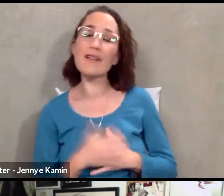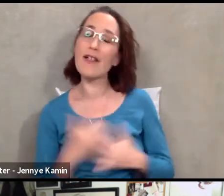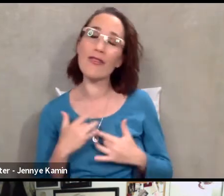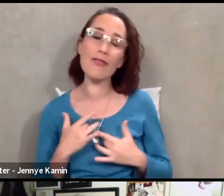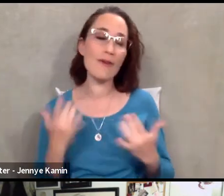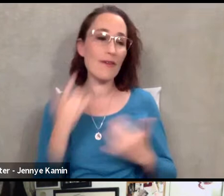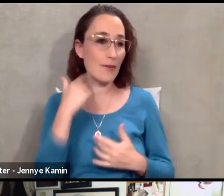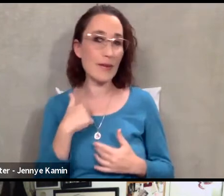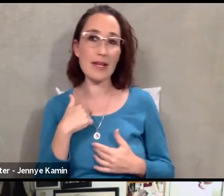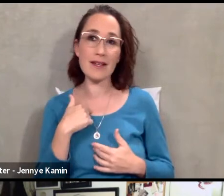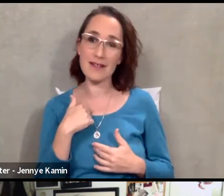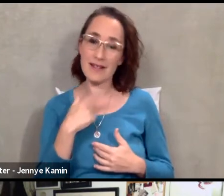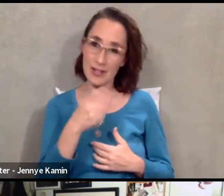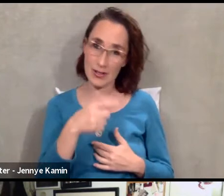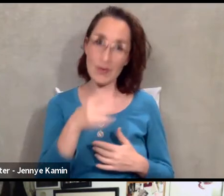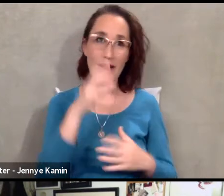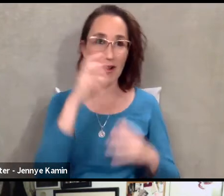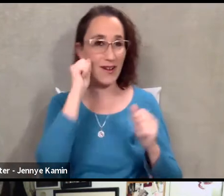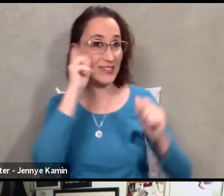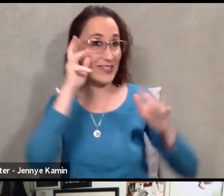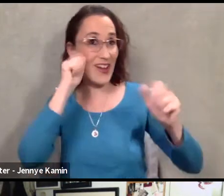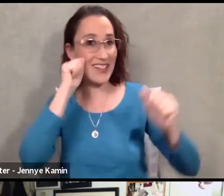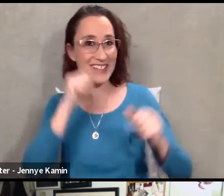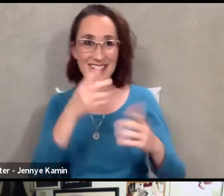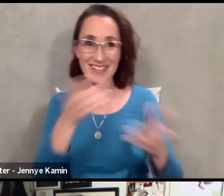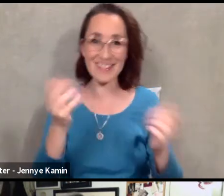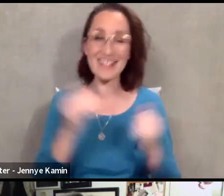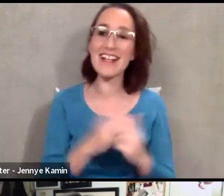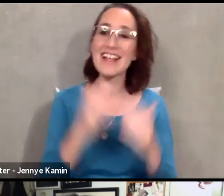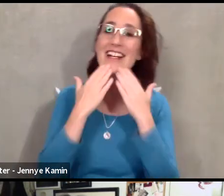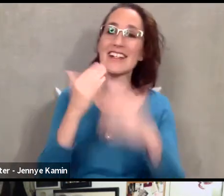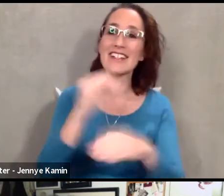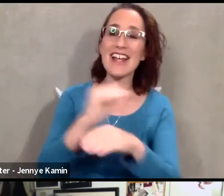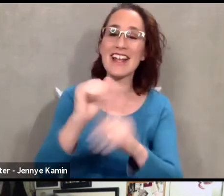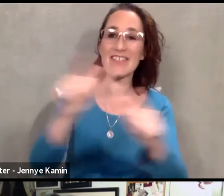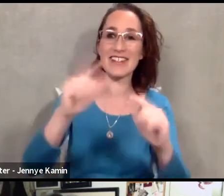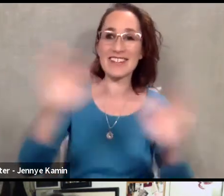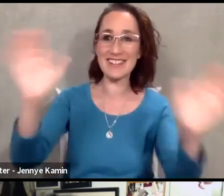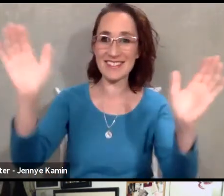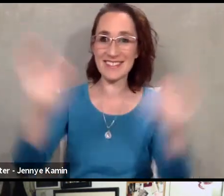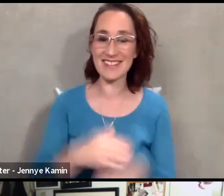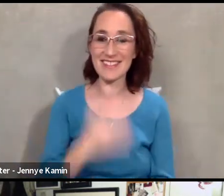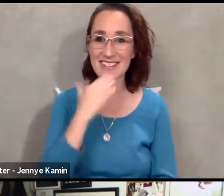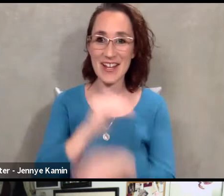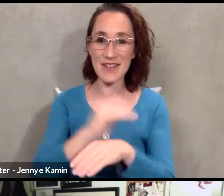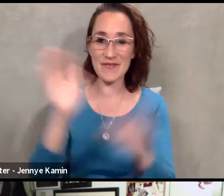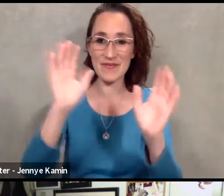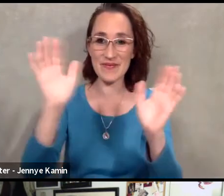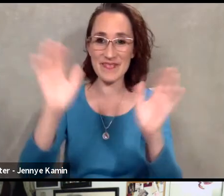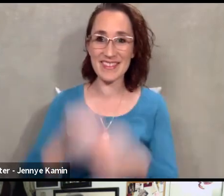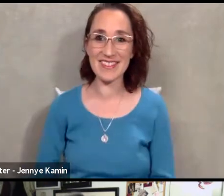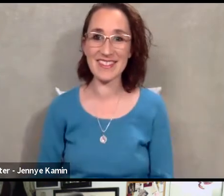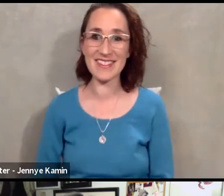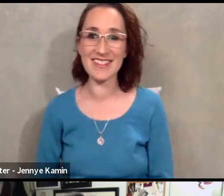are astonishing. Okay, good night, everyone.